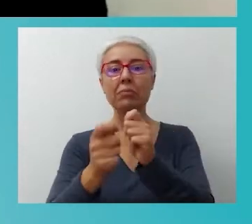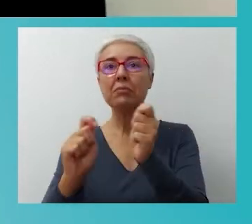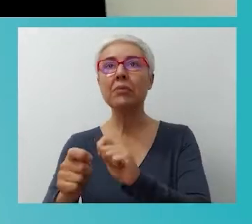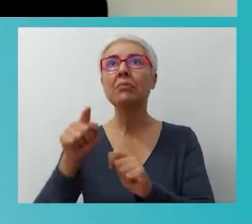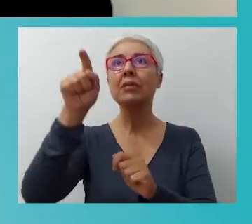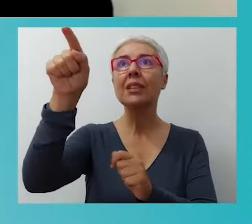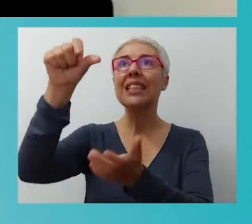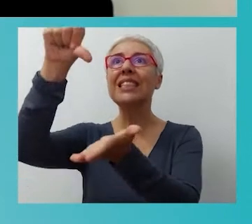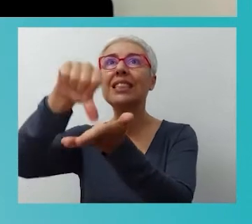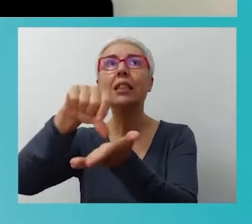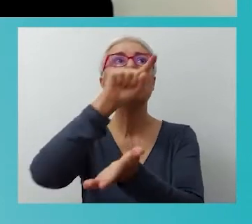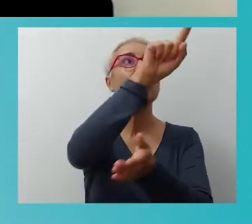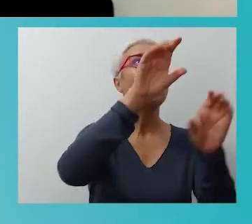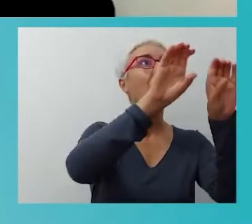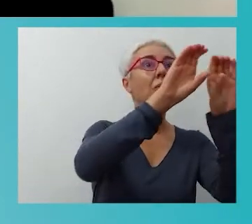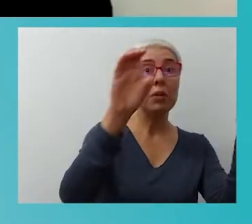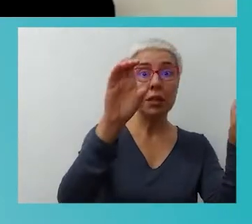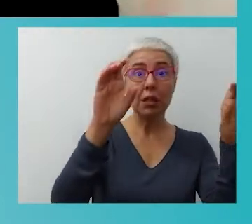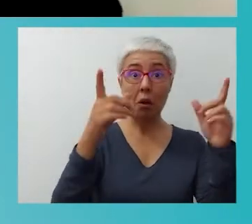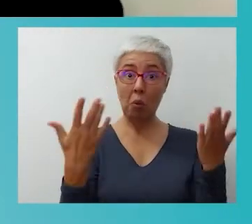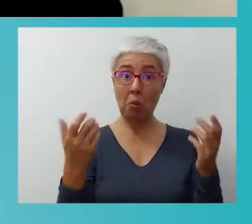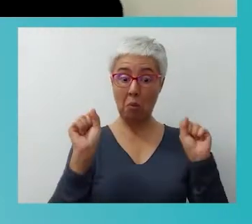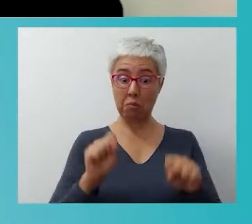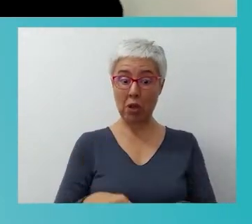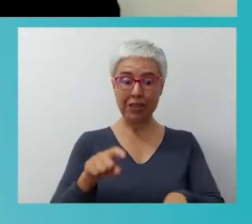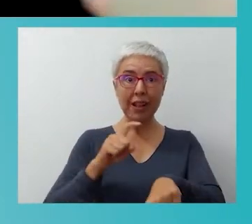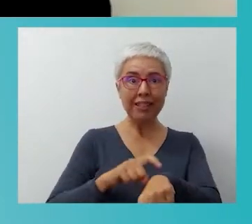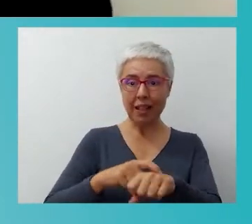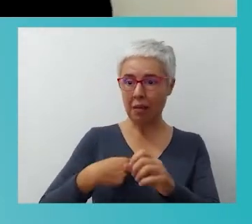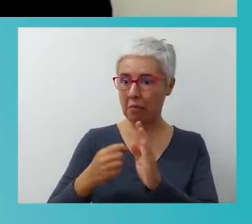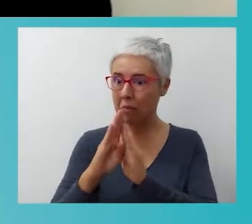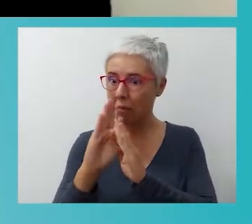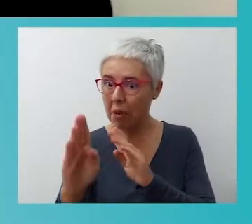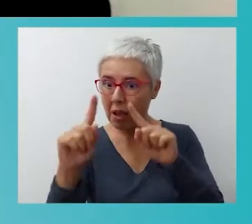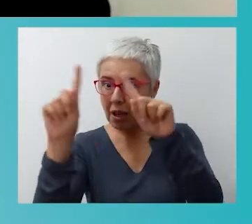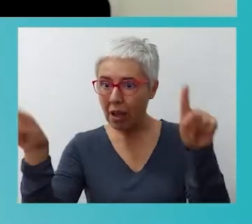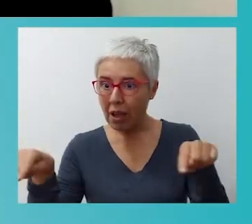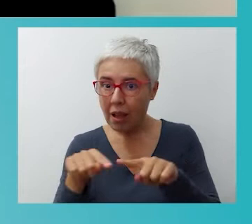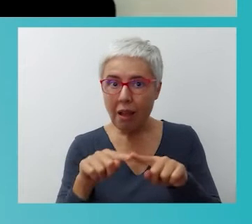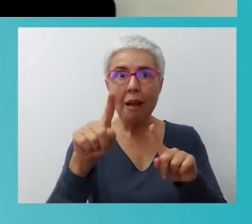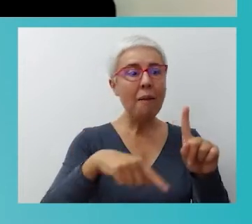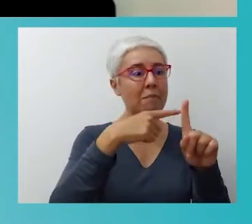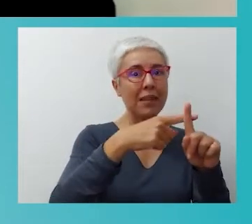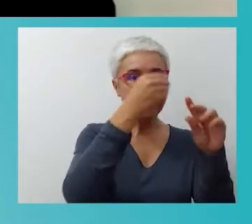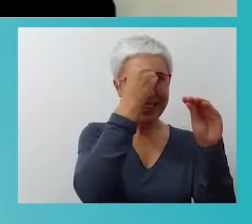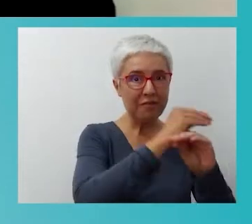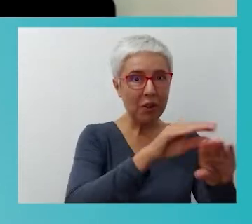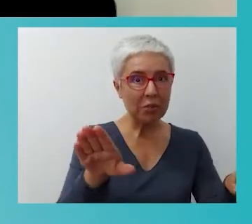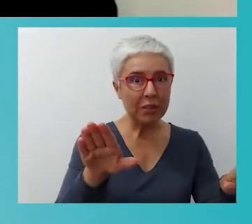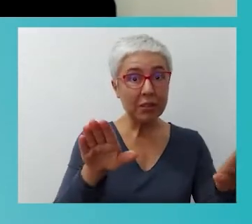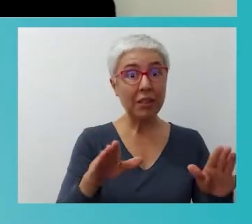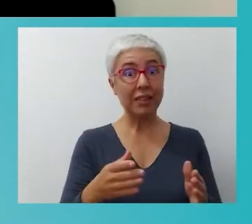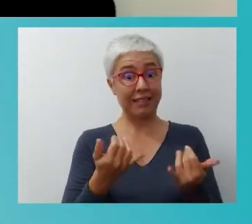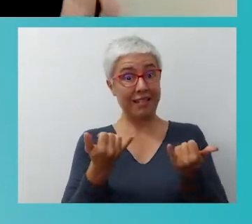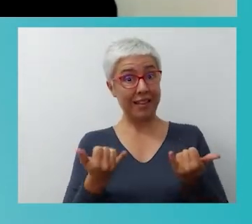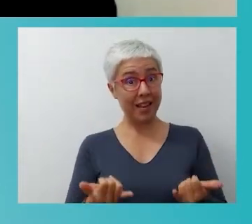companies and cities for a monthly fee, including a real-time dashboard, mobility challenges, and also data visualization.